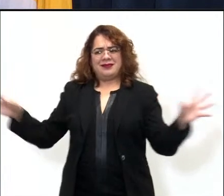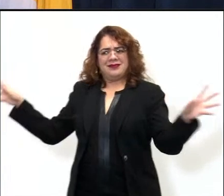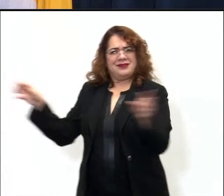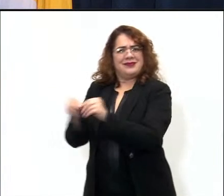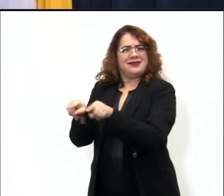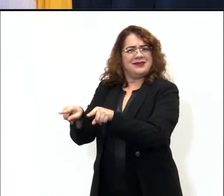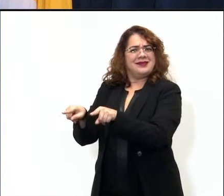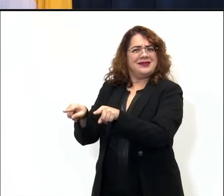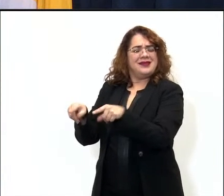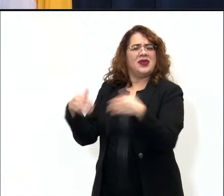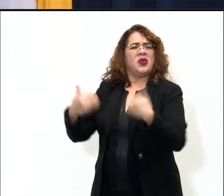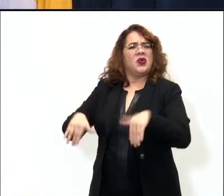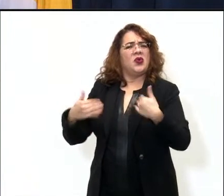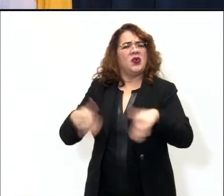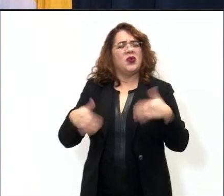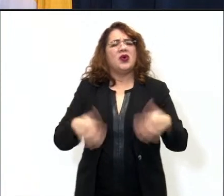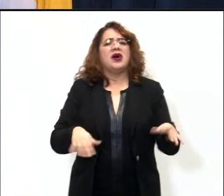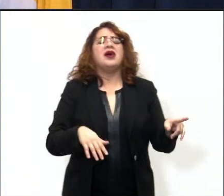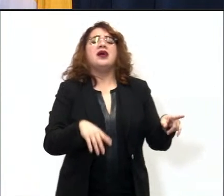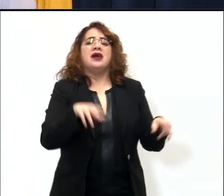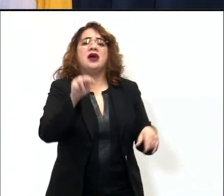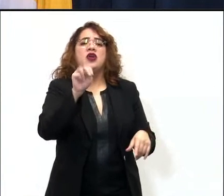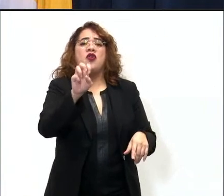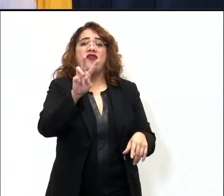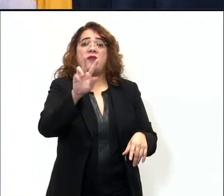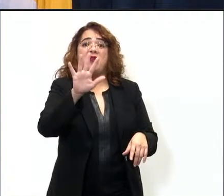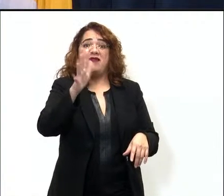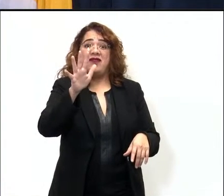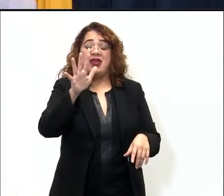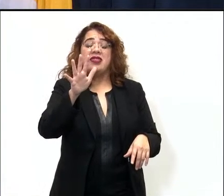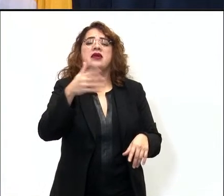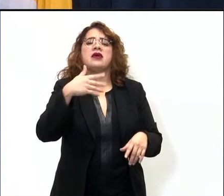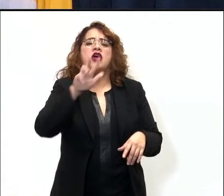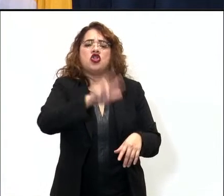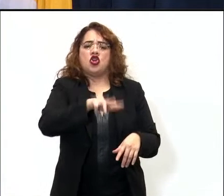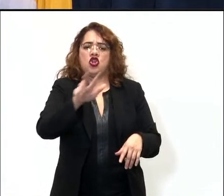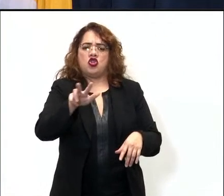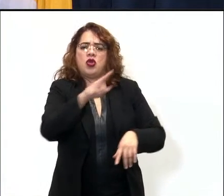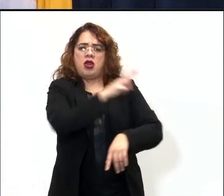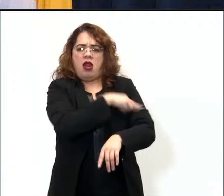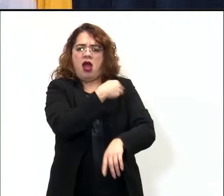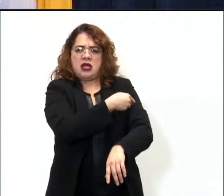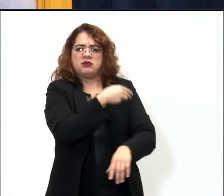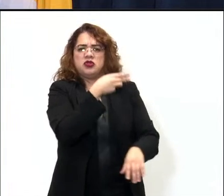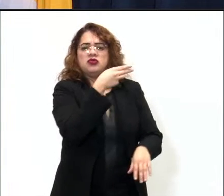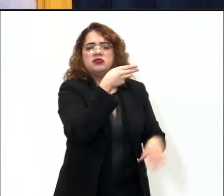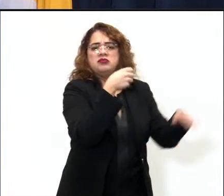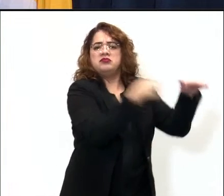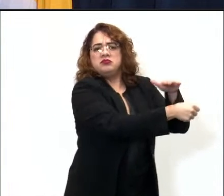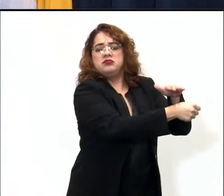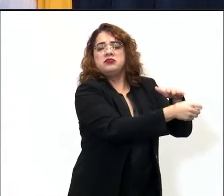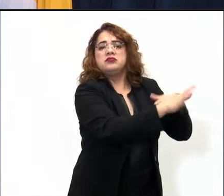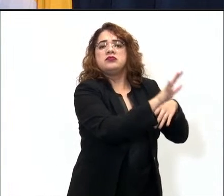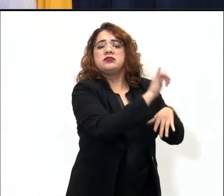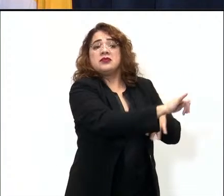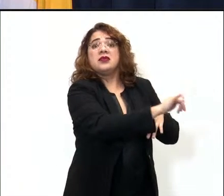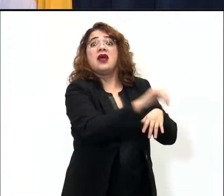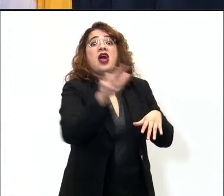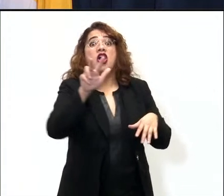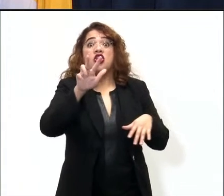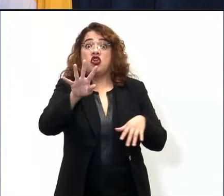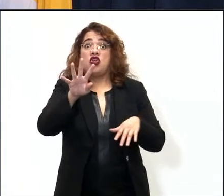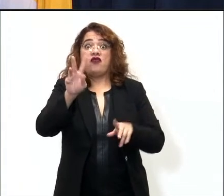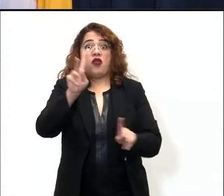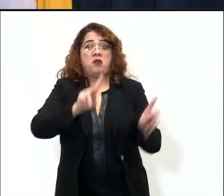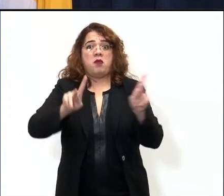of our hospitalizations, on November 5th, we had 33 Long Beach residents in the hospital and 34